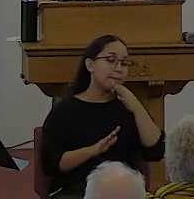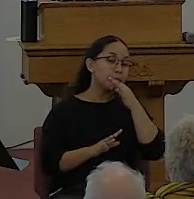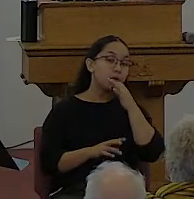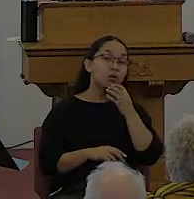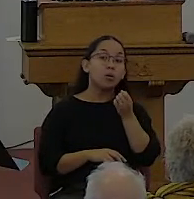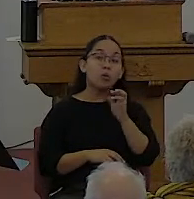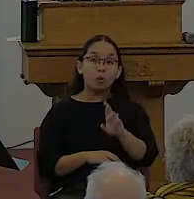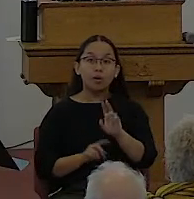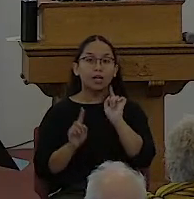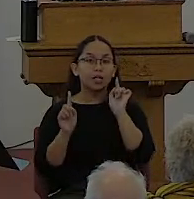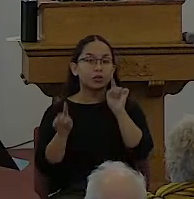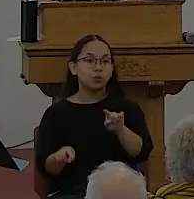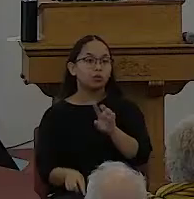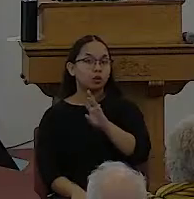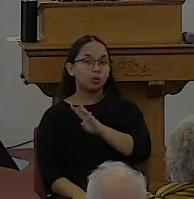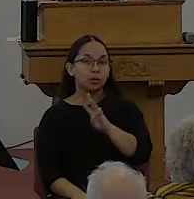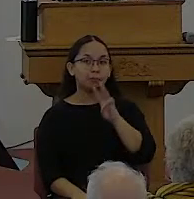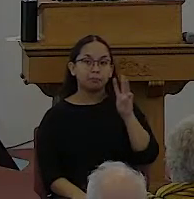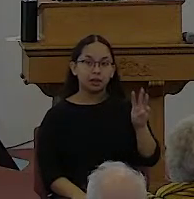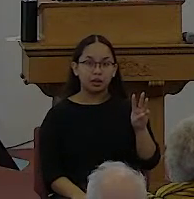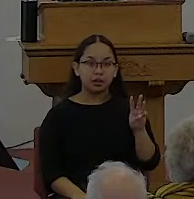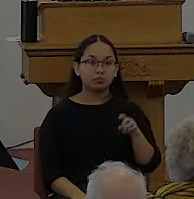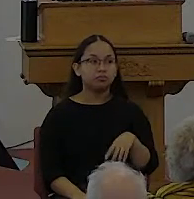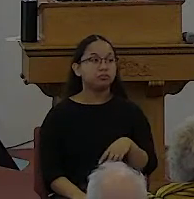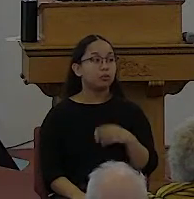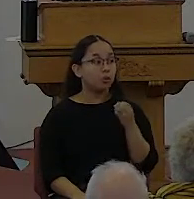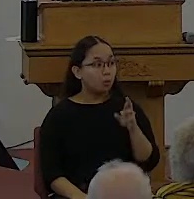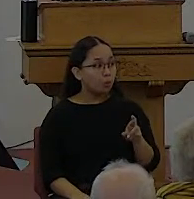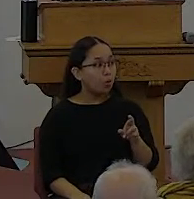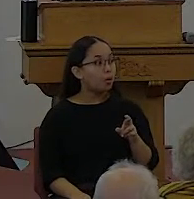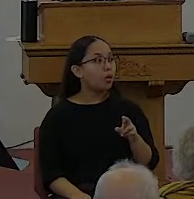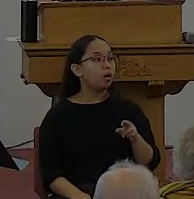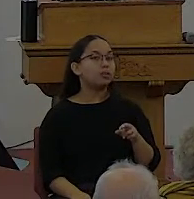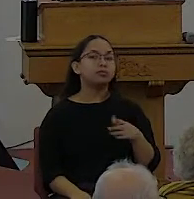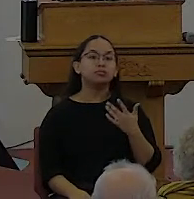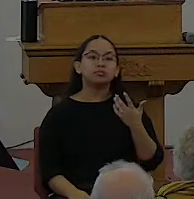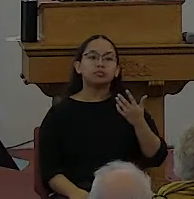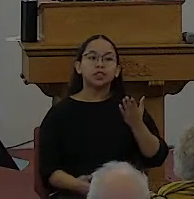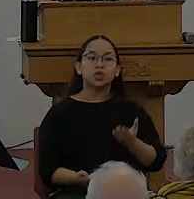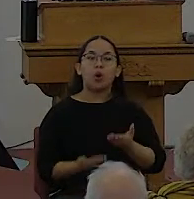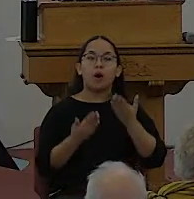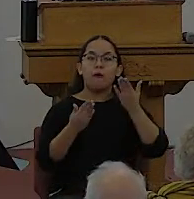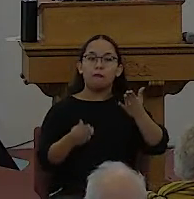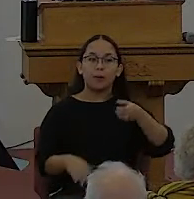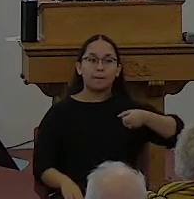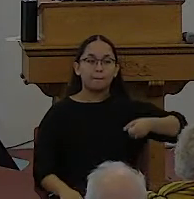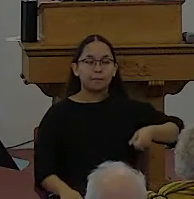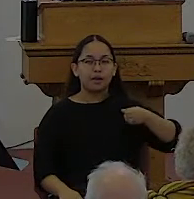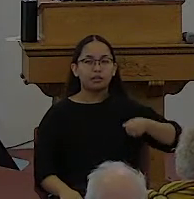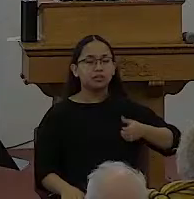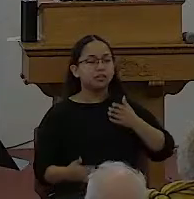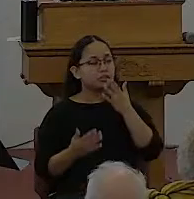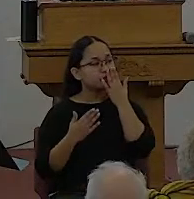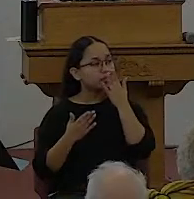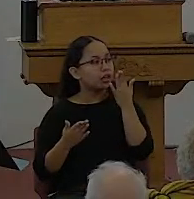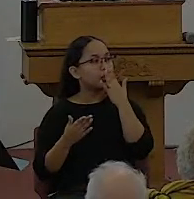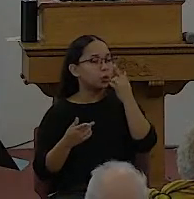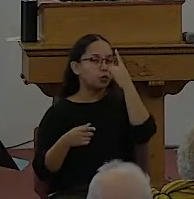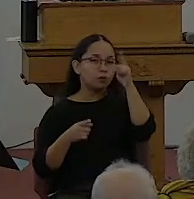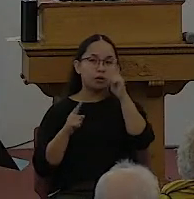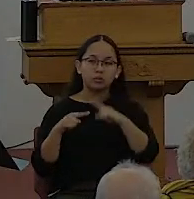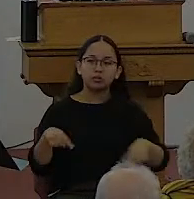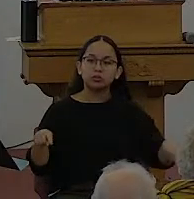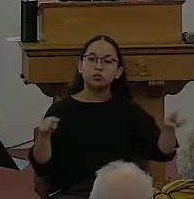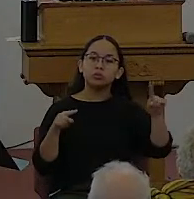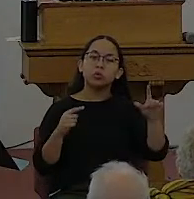the website through the offertory bags. And thank you all for all you do in helping provide hope to